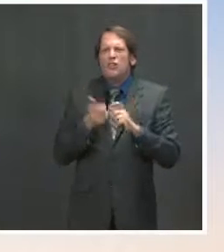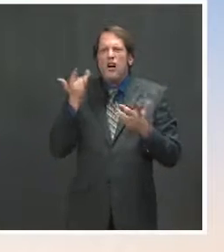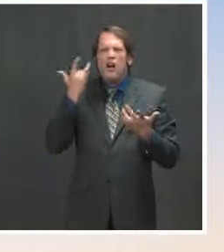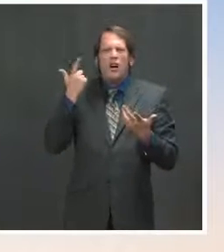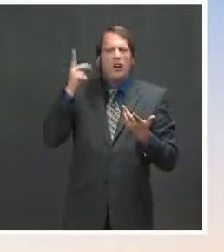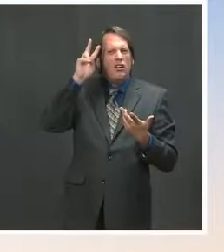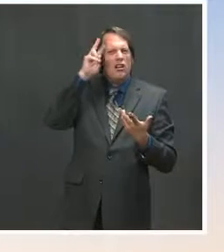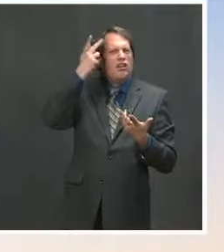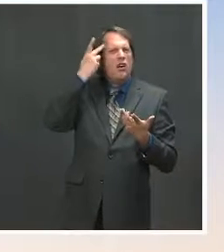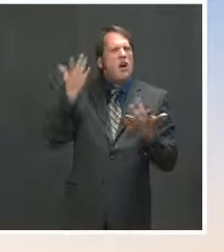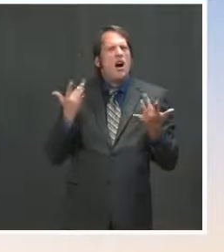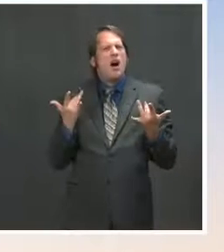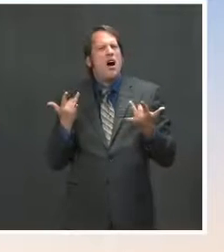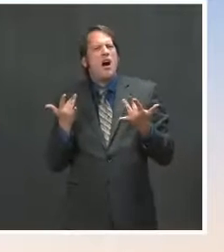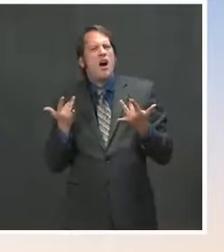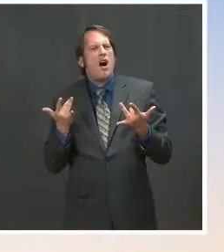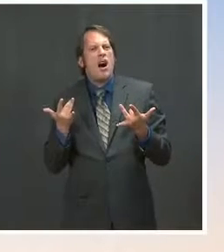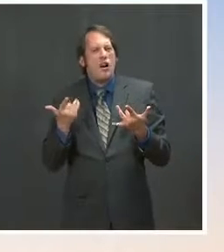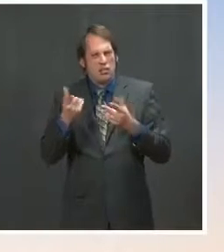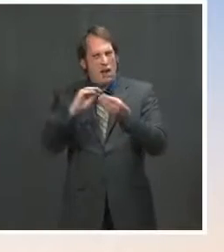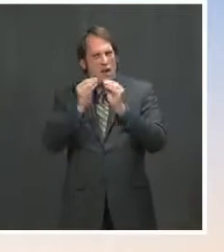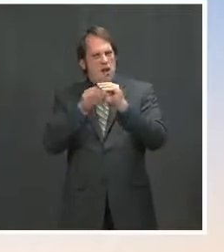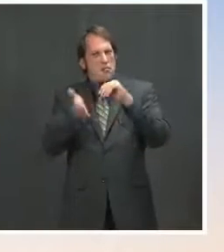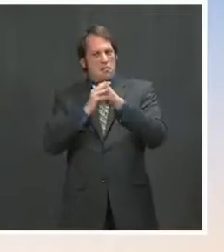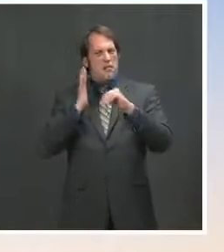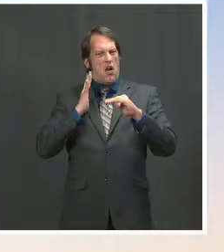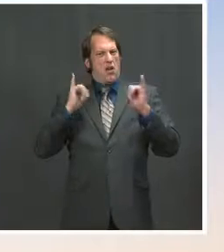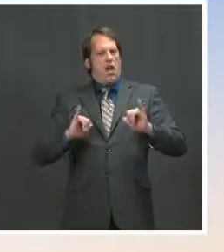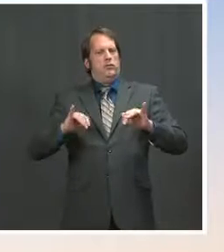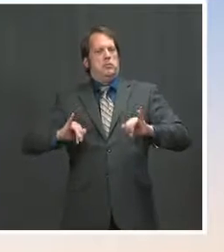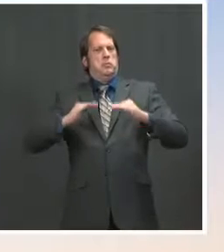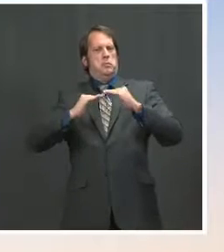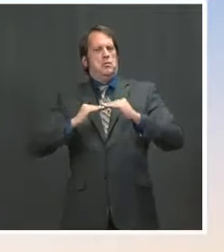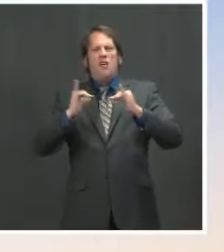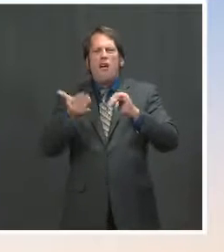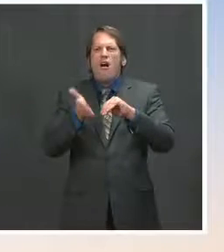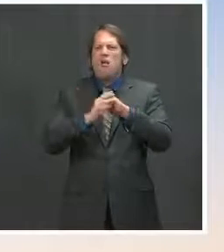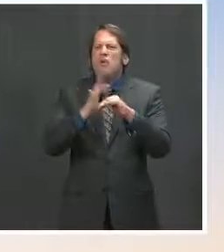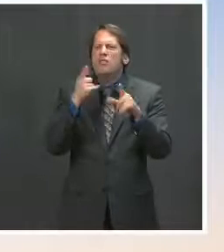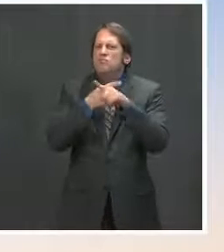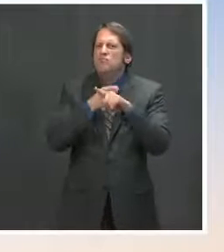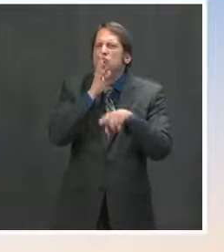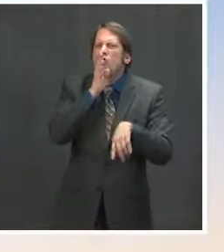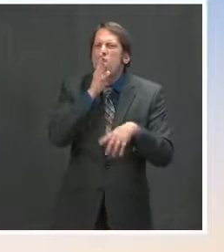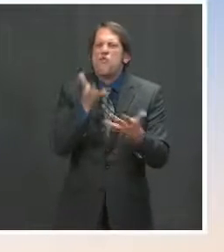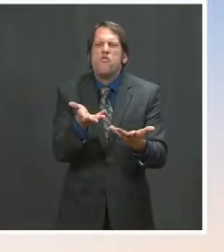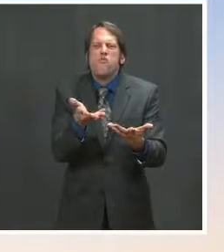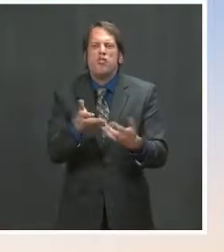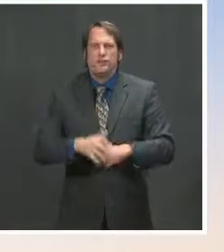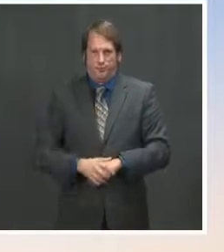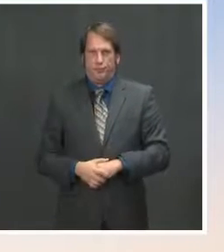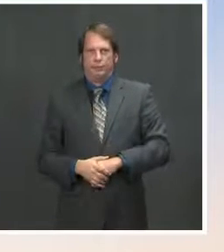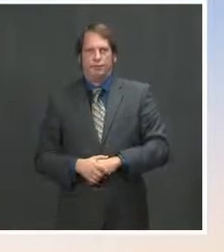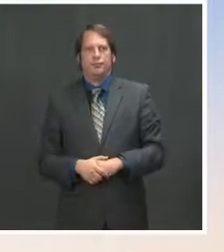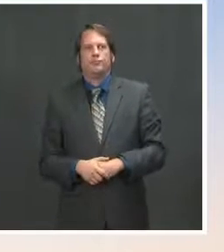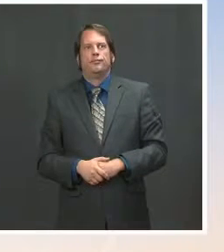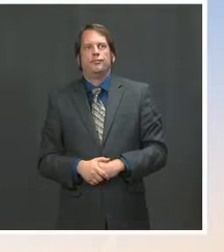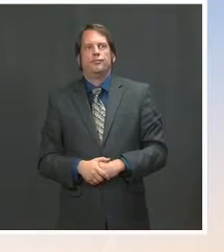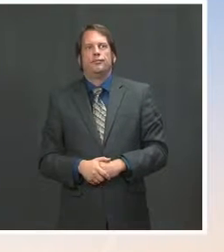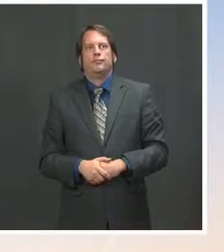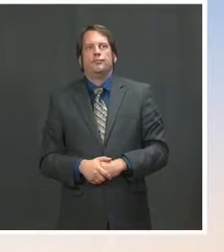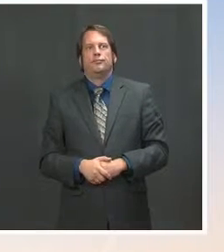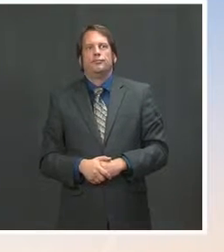those numbers, given 2 weeks ago there were the surging numbers at the border already happening? Well, first, I mean, he remains, the goal he set